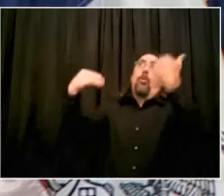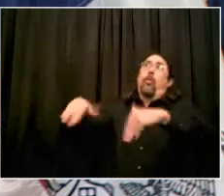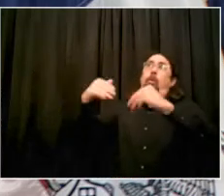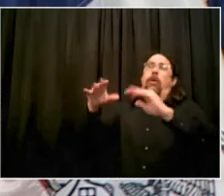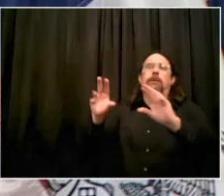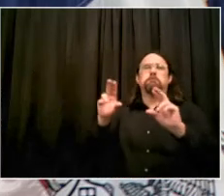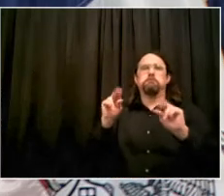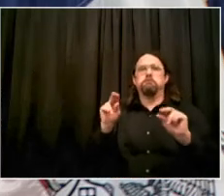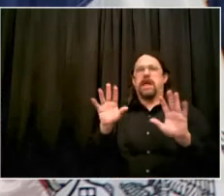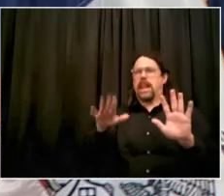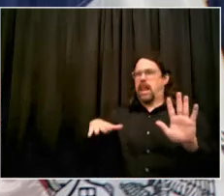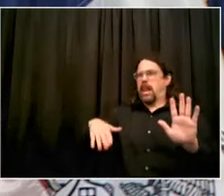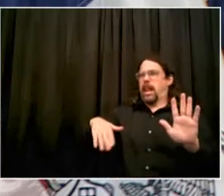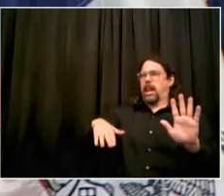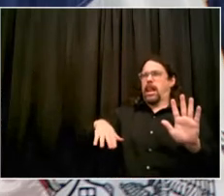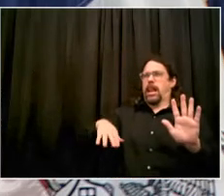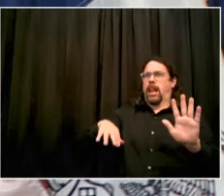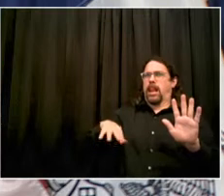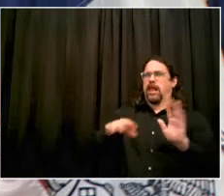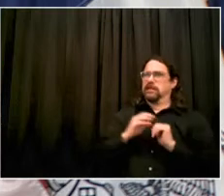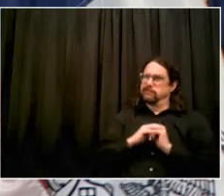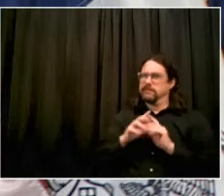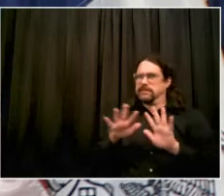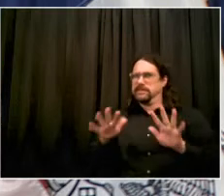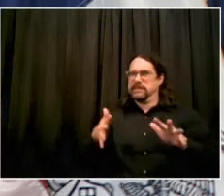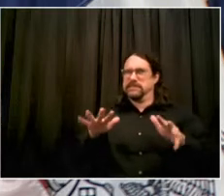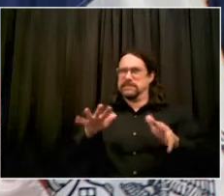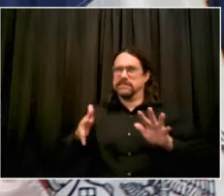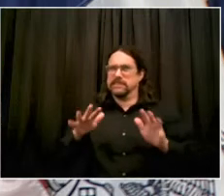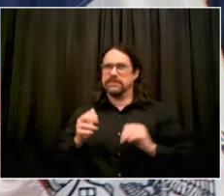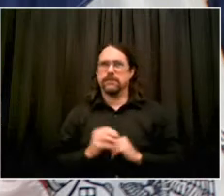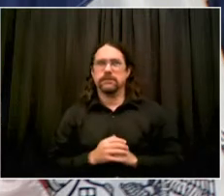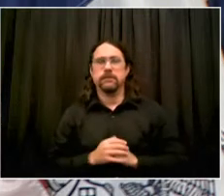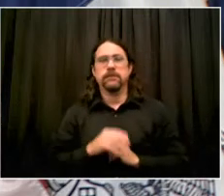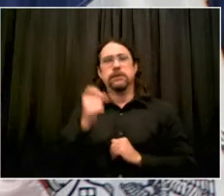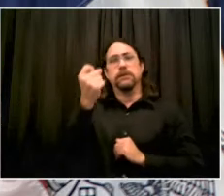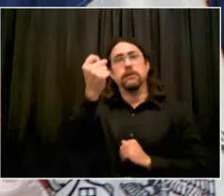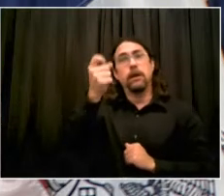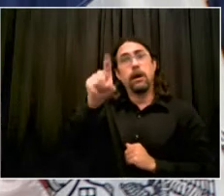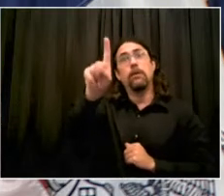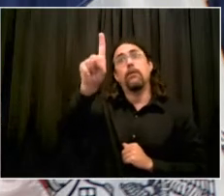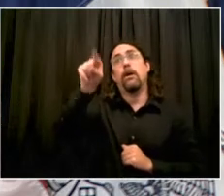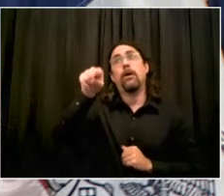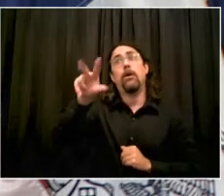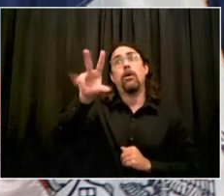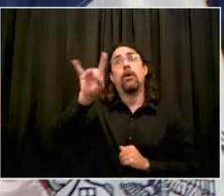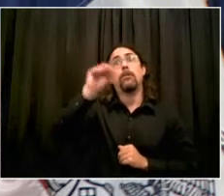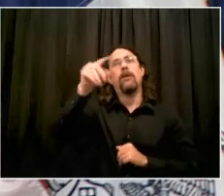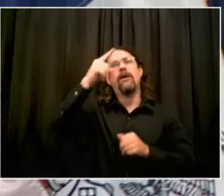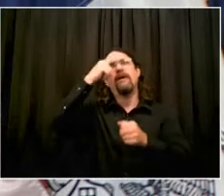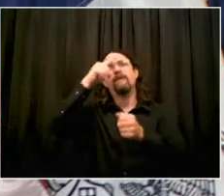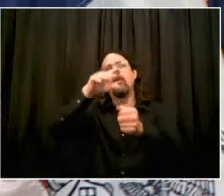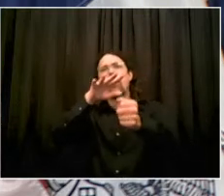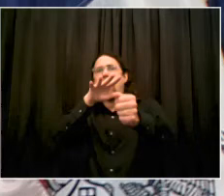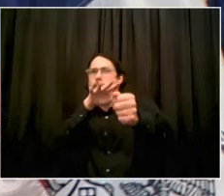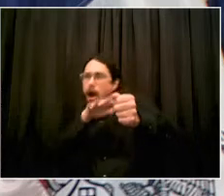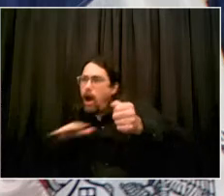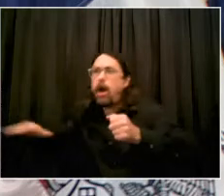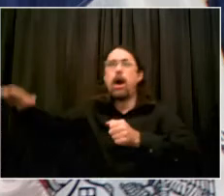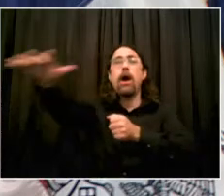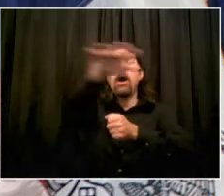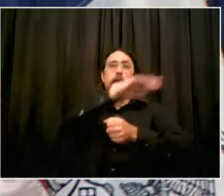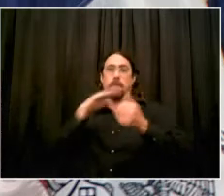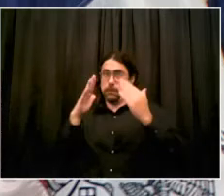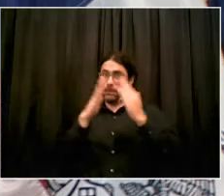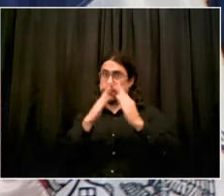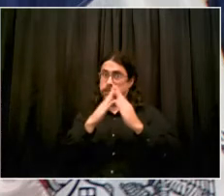daily number is being very much affected by the challenges we're seeing in those 9 zip codes, and we must address those intensely, and we're going to talk